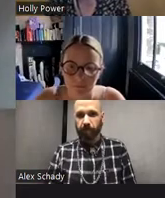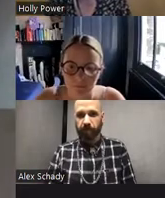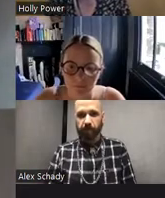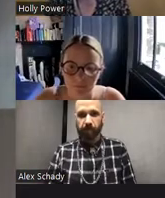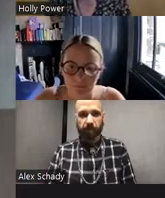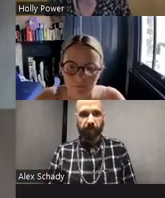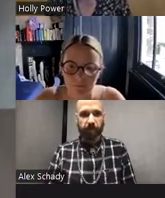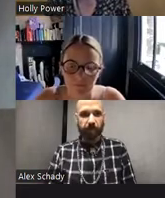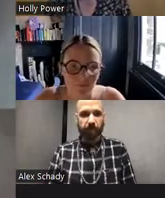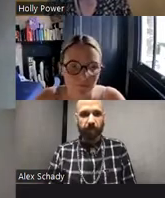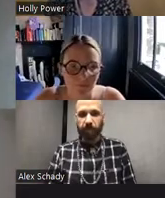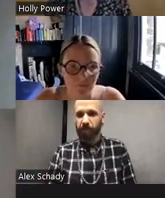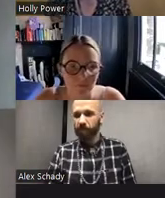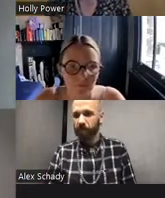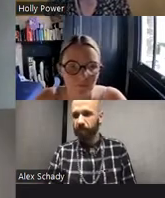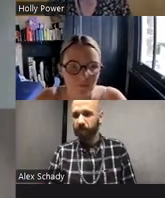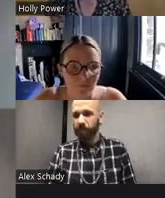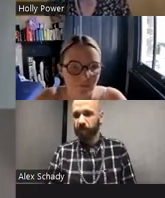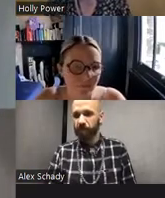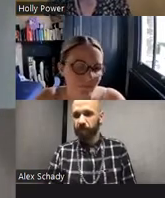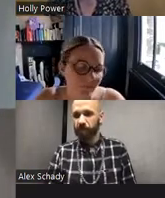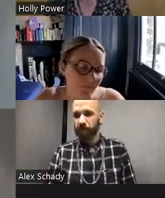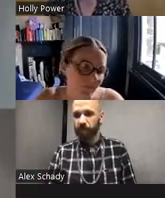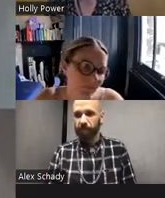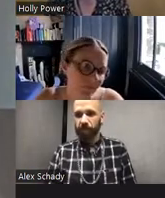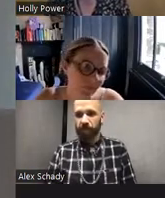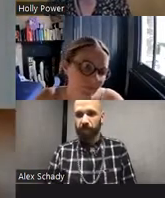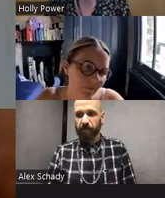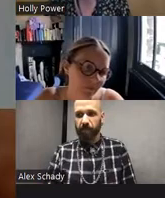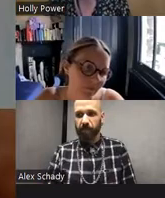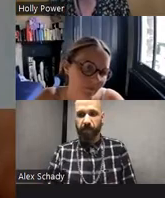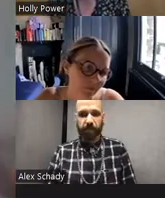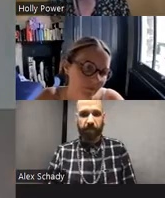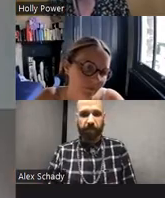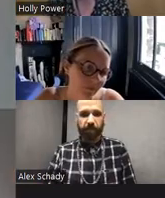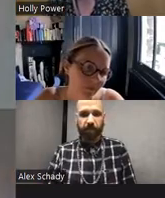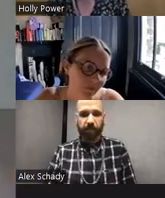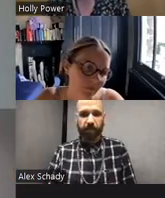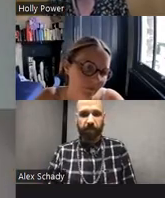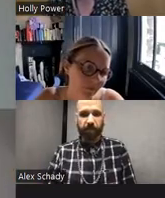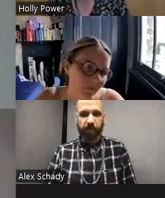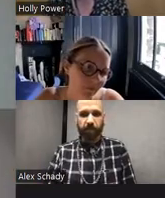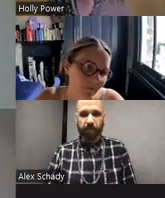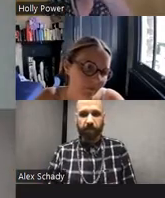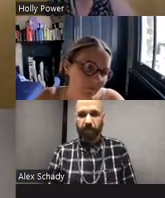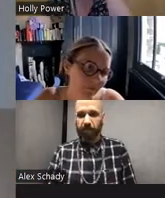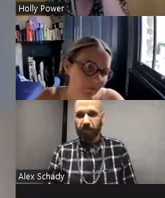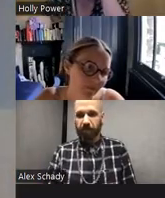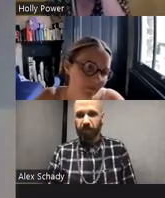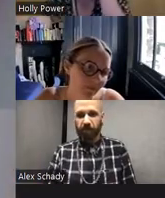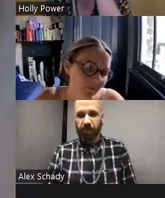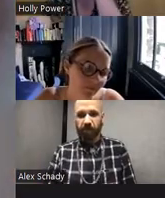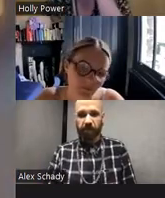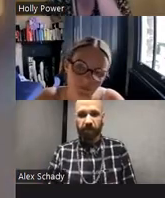the same one or not, I don't know, but I feel I've stepped over that little stream many times.